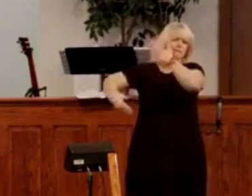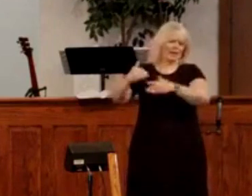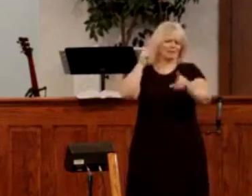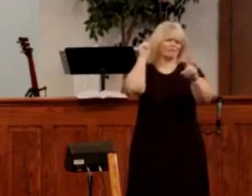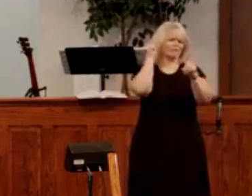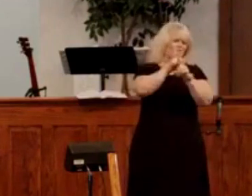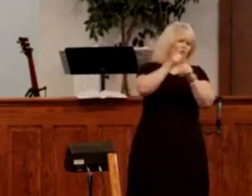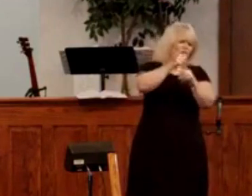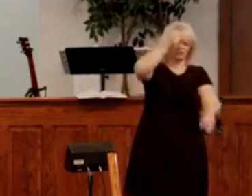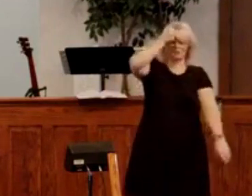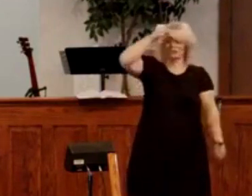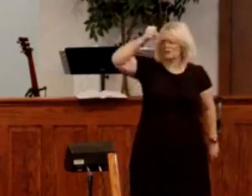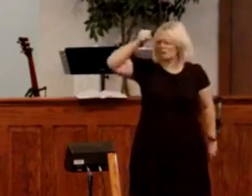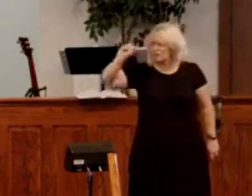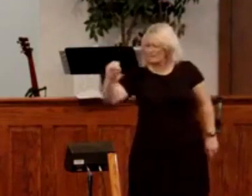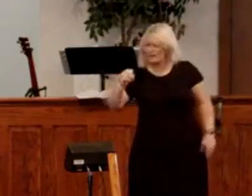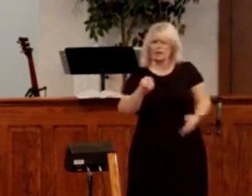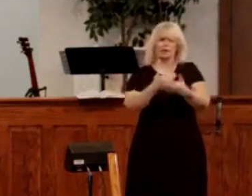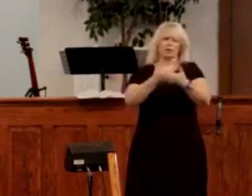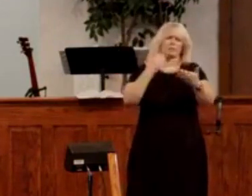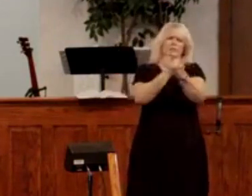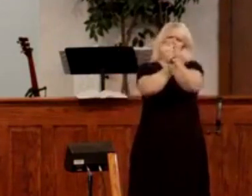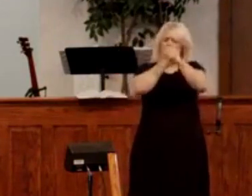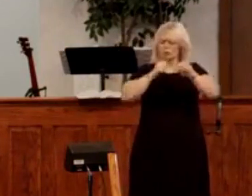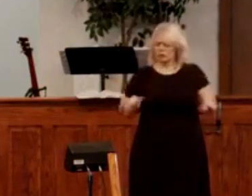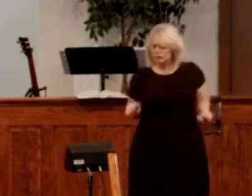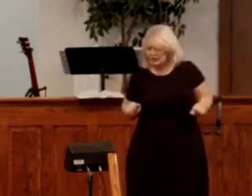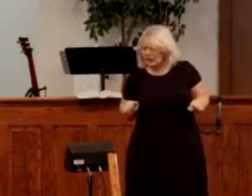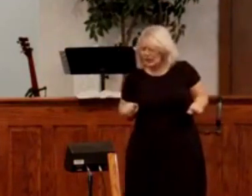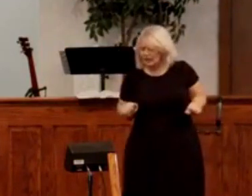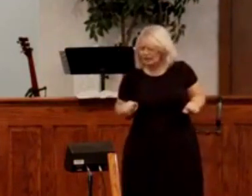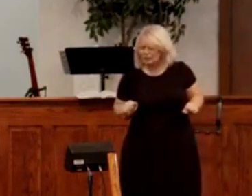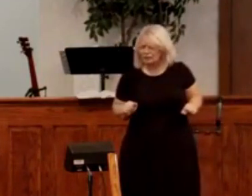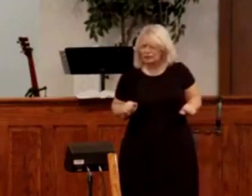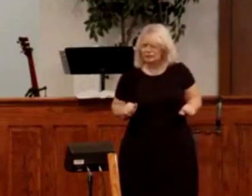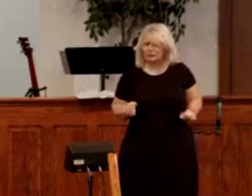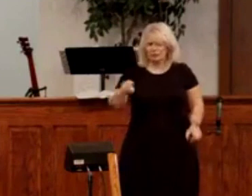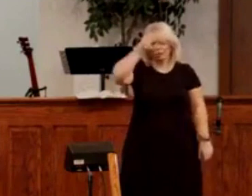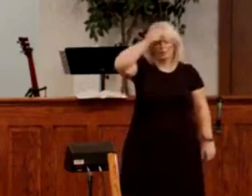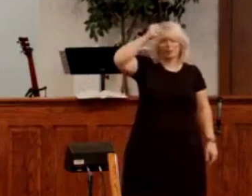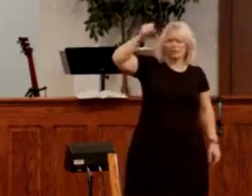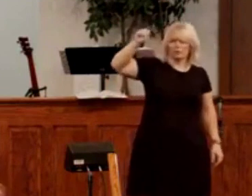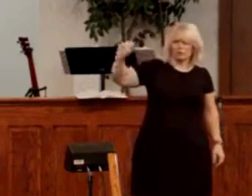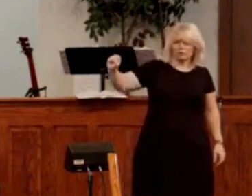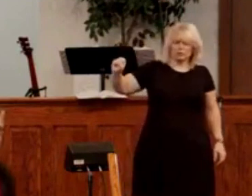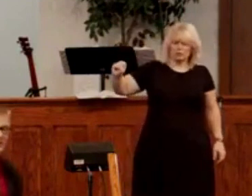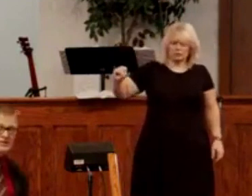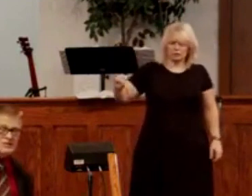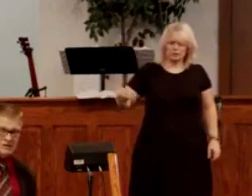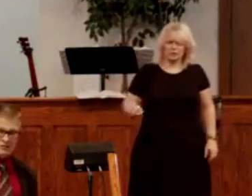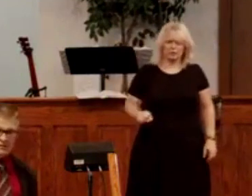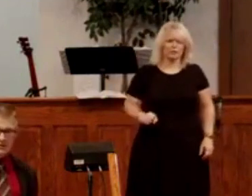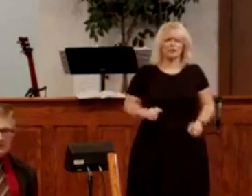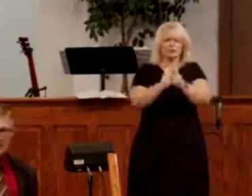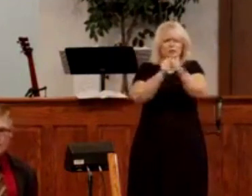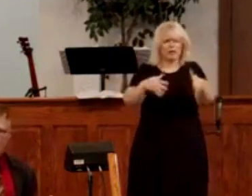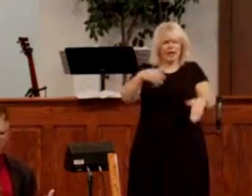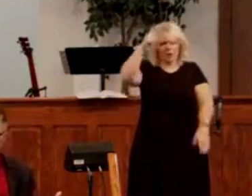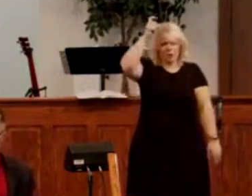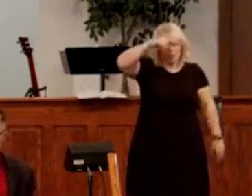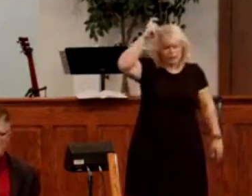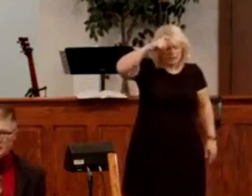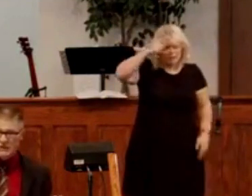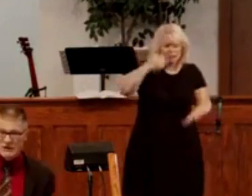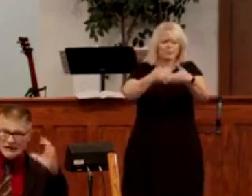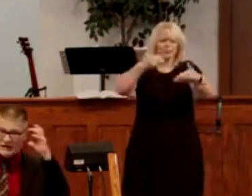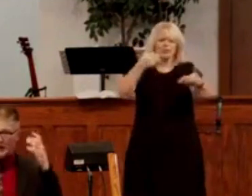disobedient. Before we got saved, when we had the old heart, we were foolish and disobedient. Foolishness is just simply the absence of wisdom. Before we